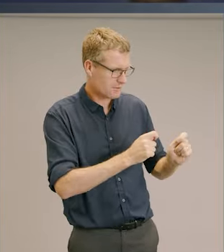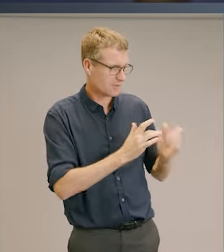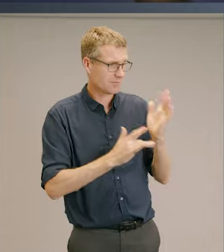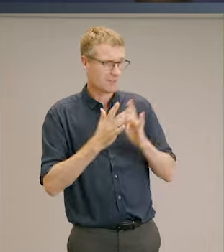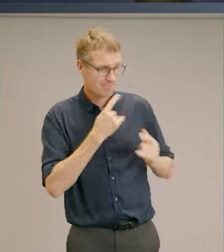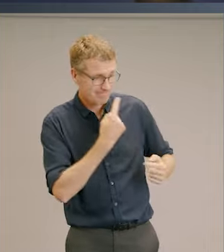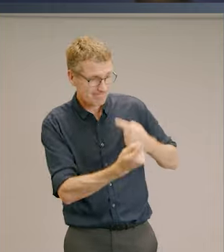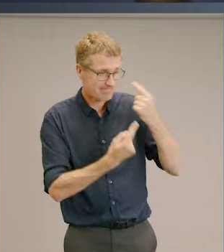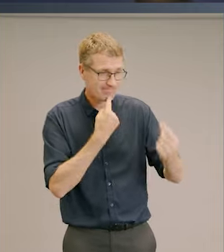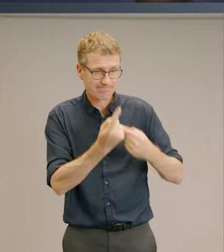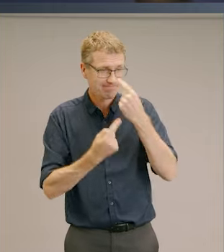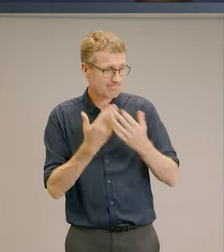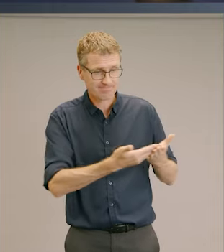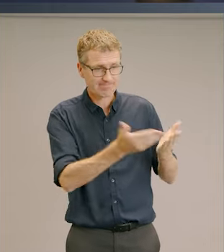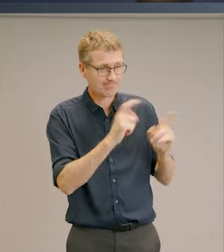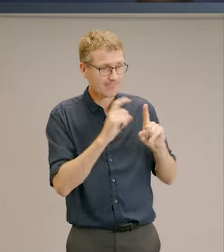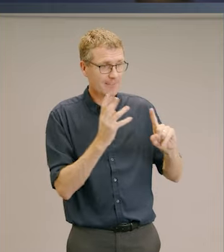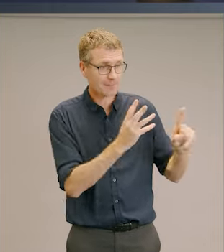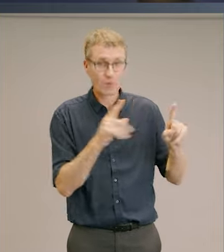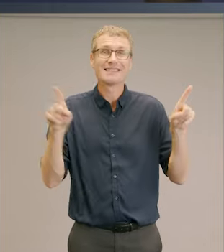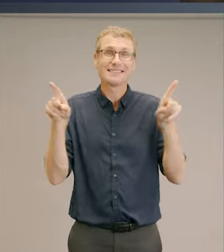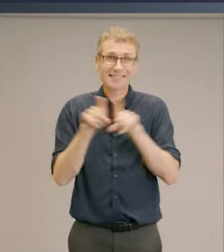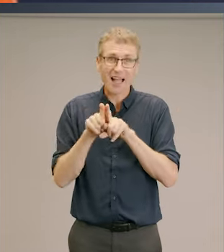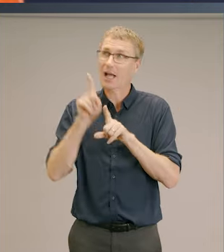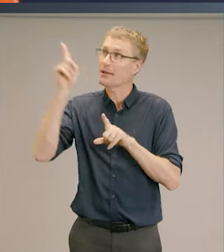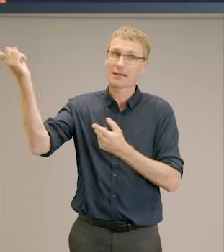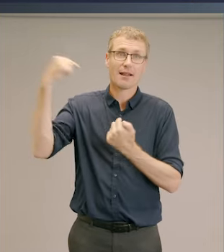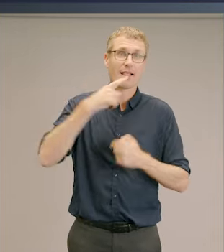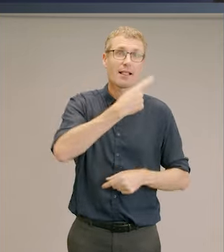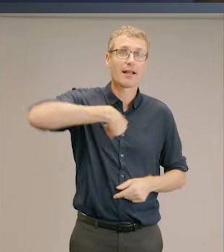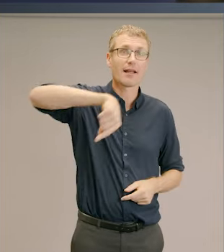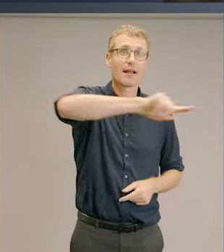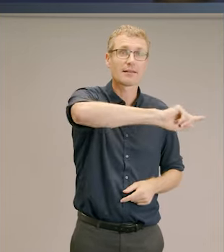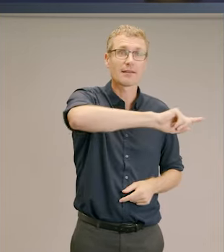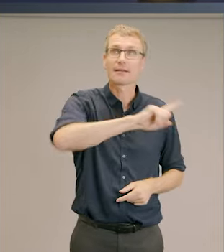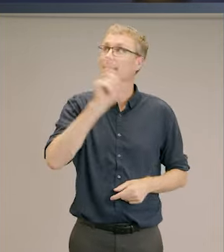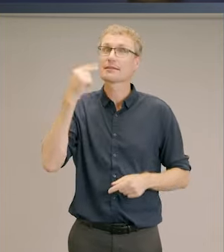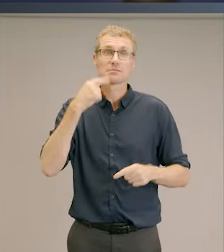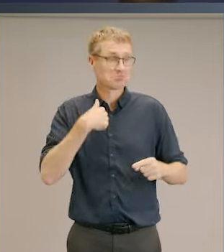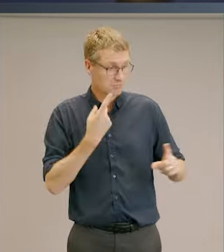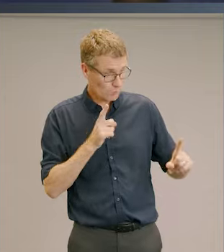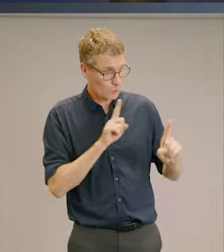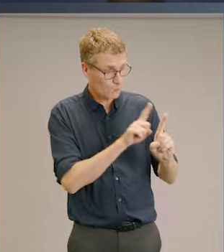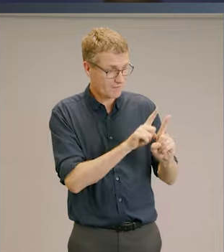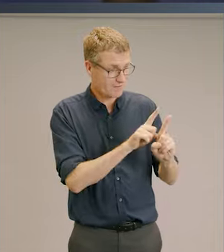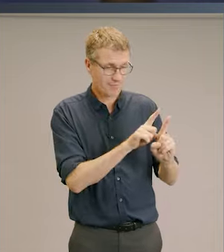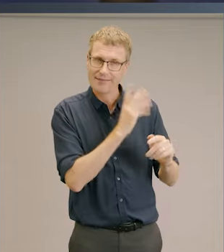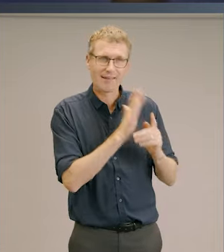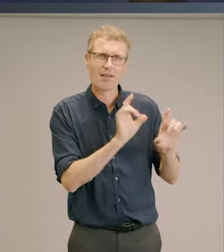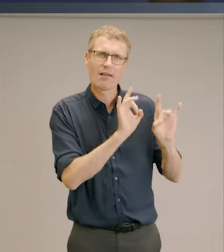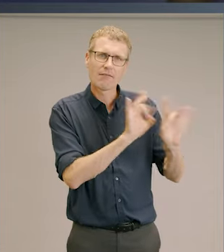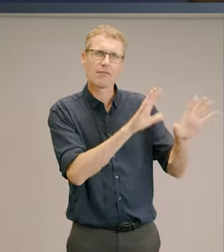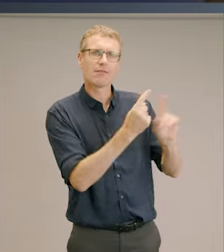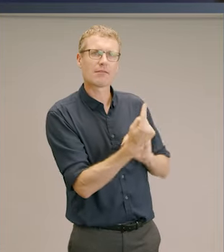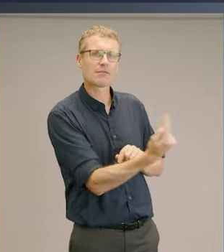even. Share the good news. That was Jesus' invitation to his disciples, and it's still his invitation today. And he says, I